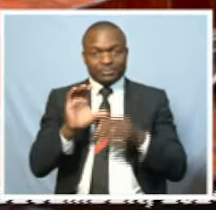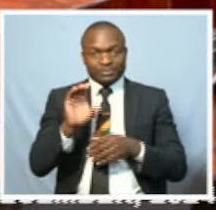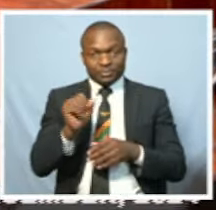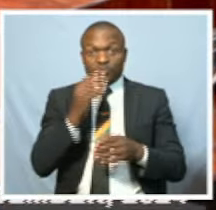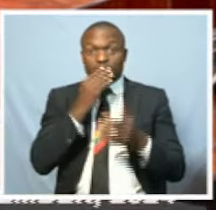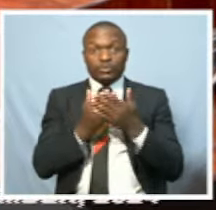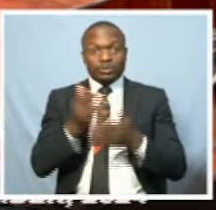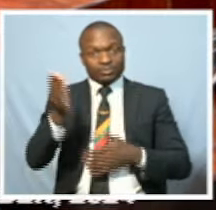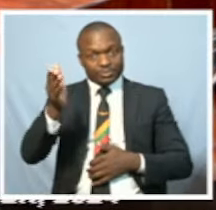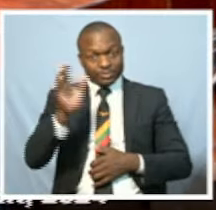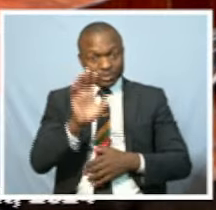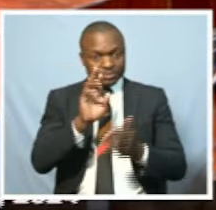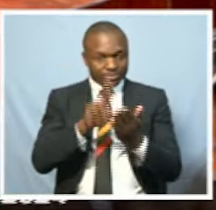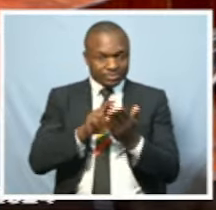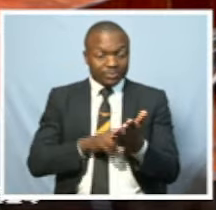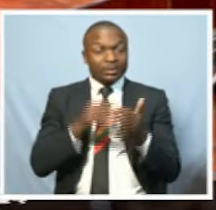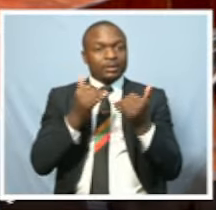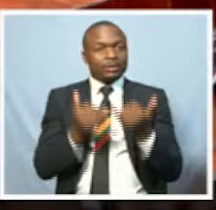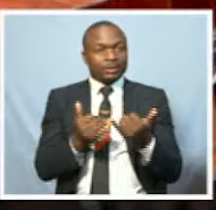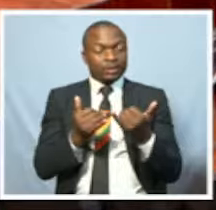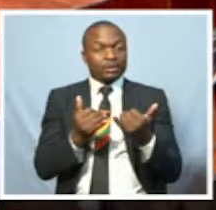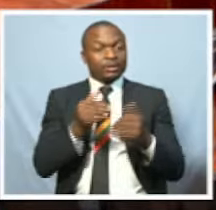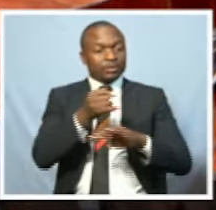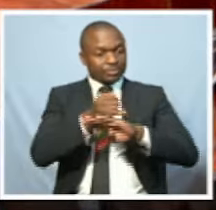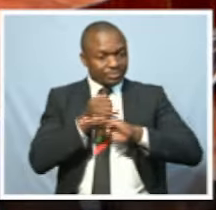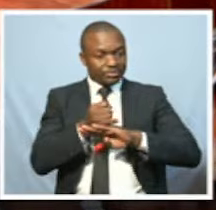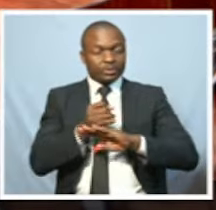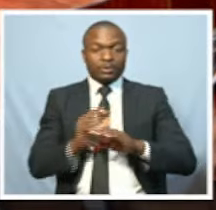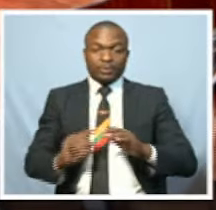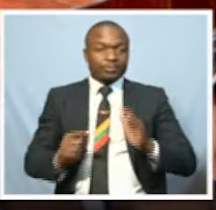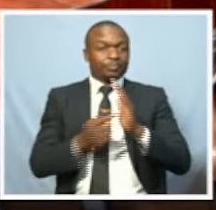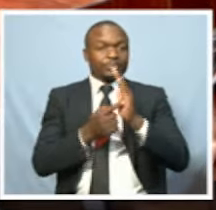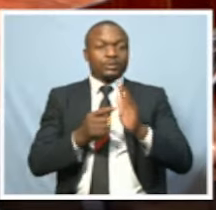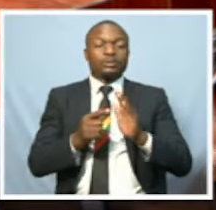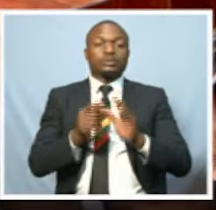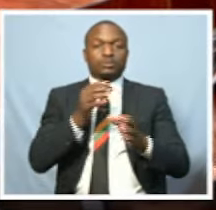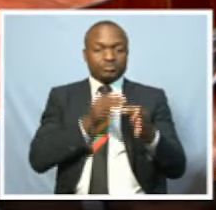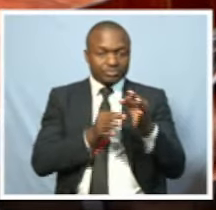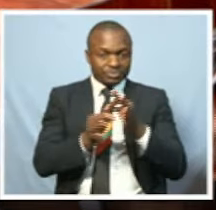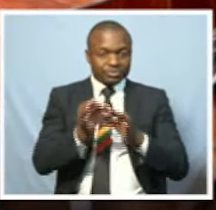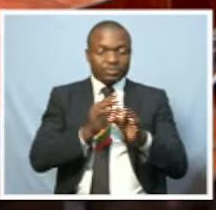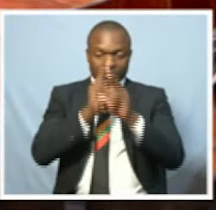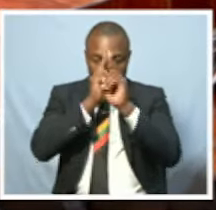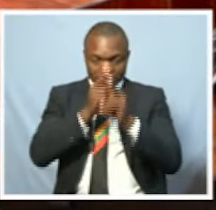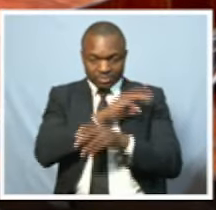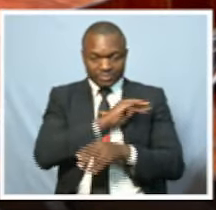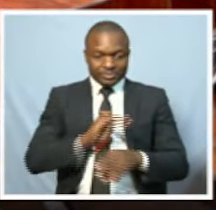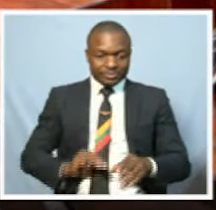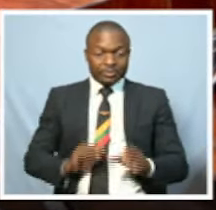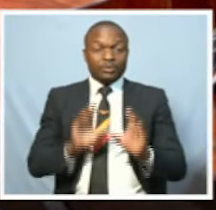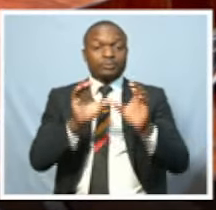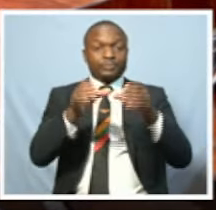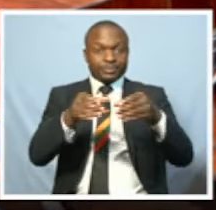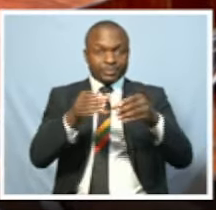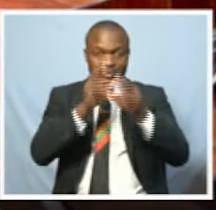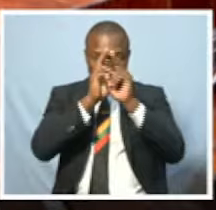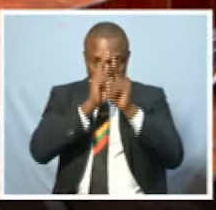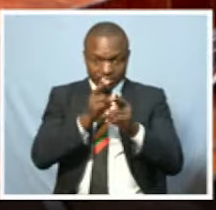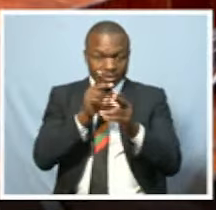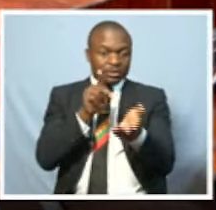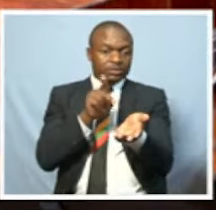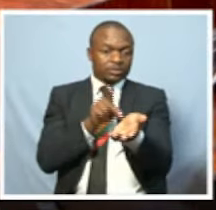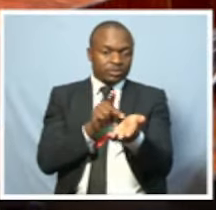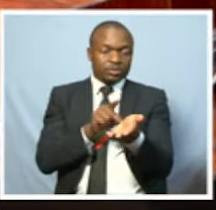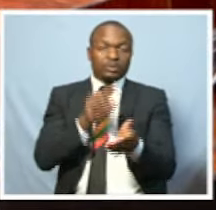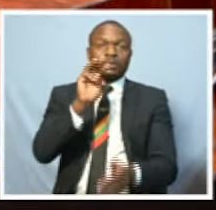your memorandum. I now wish to invite points of clarifications from the honorable members of the committee Honorable Dr.